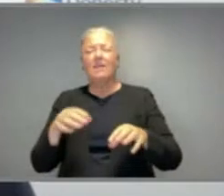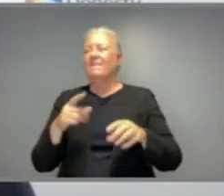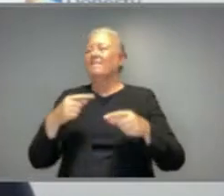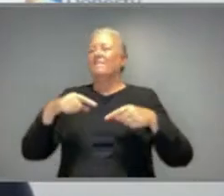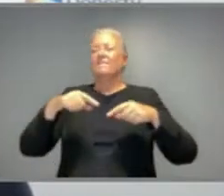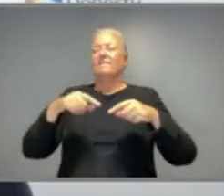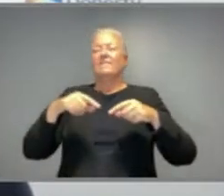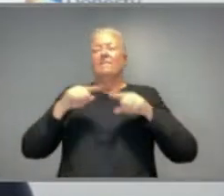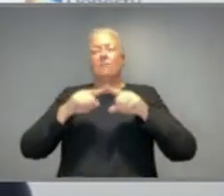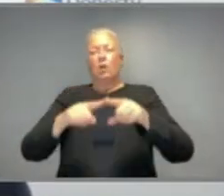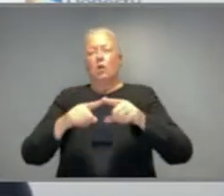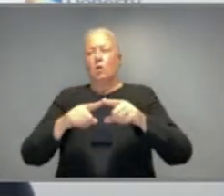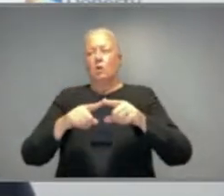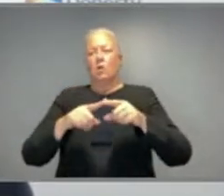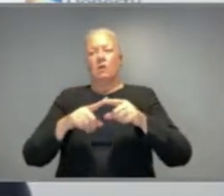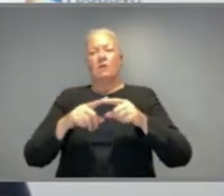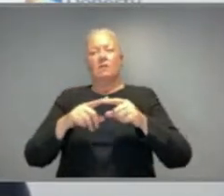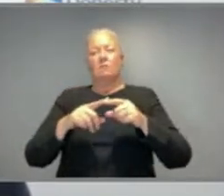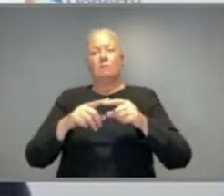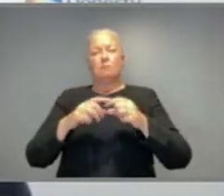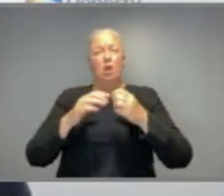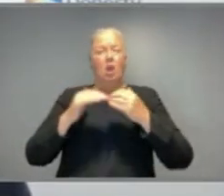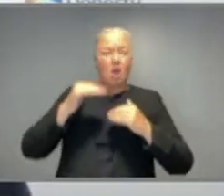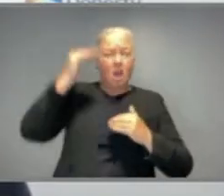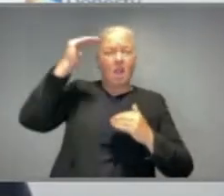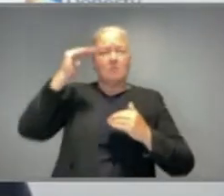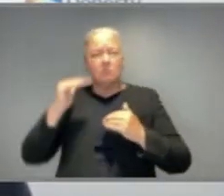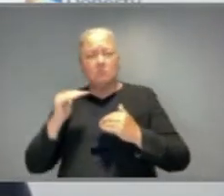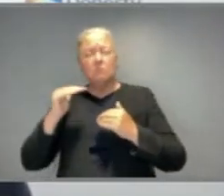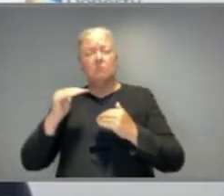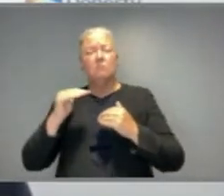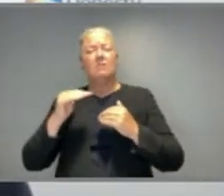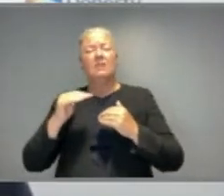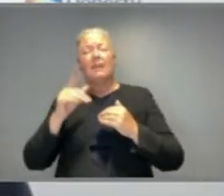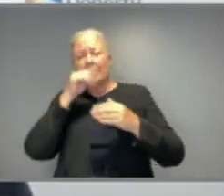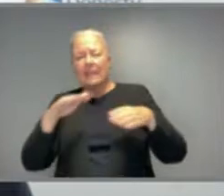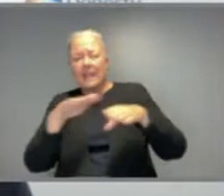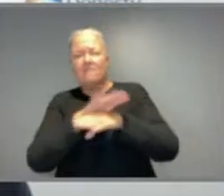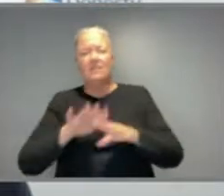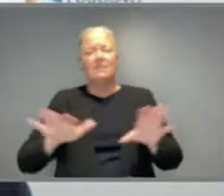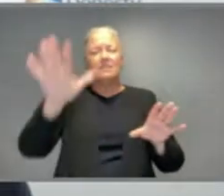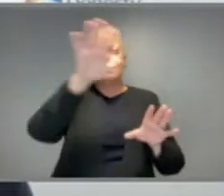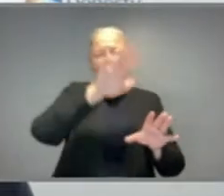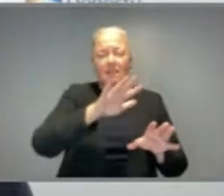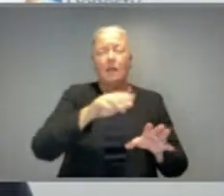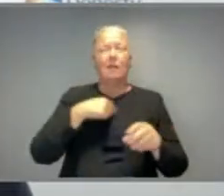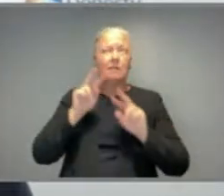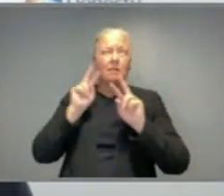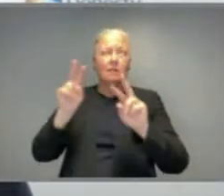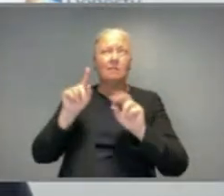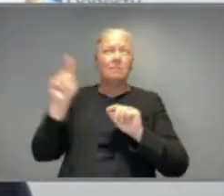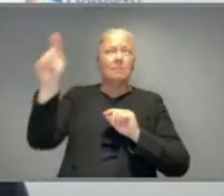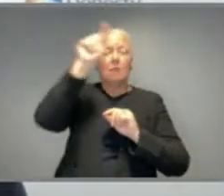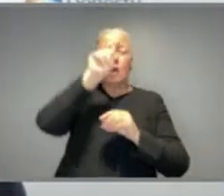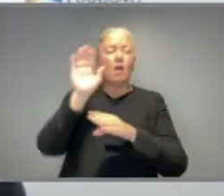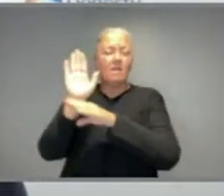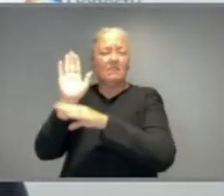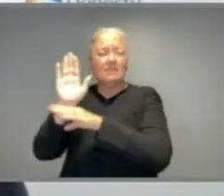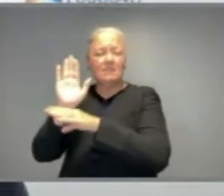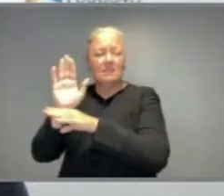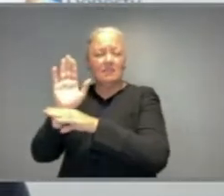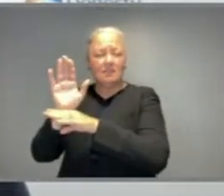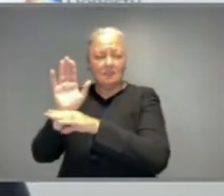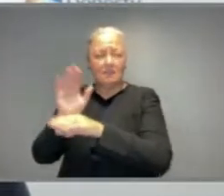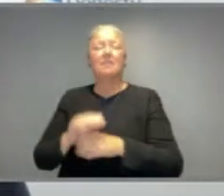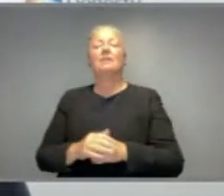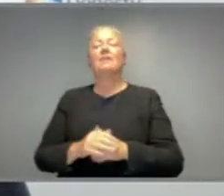coverage. And masks have or haven't been part of that strategy. Around the world, most modelers will not actually believe they can quantify the benefits of